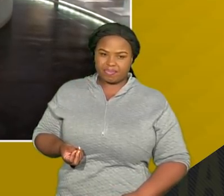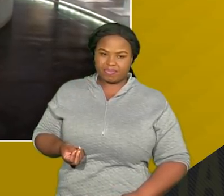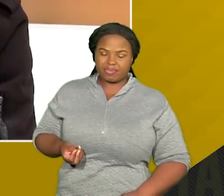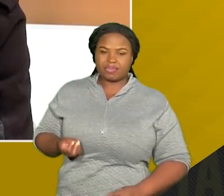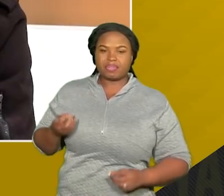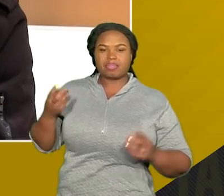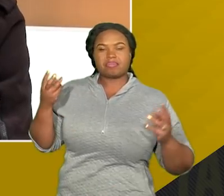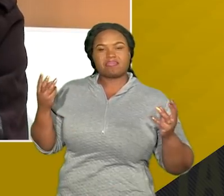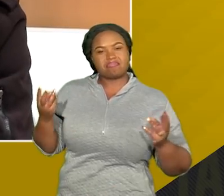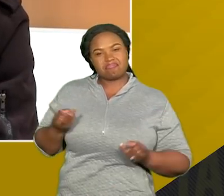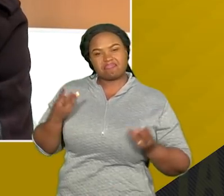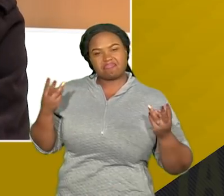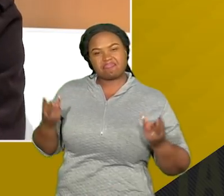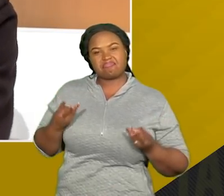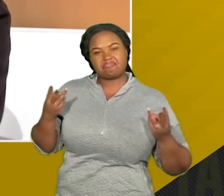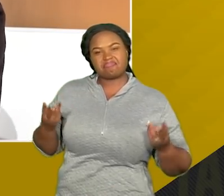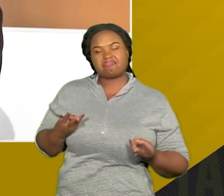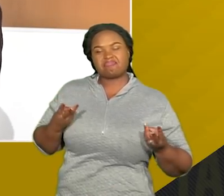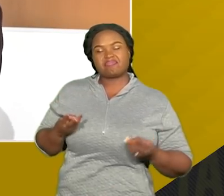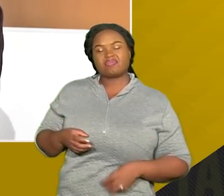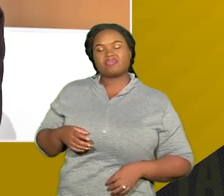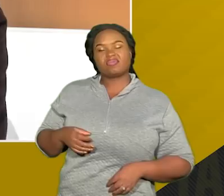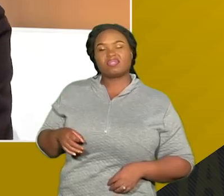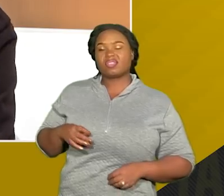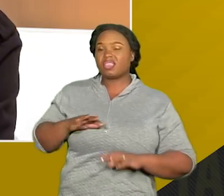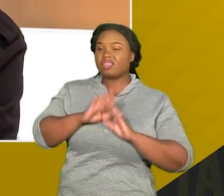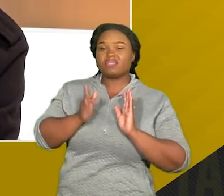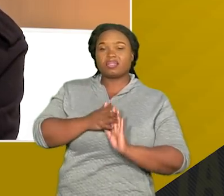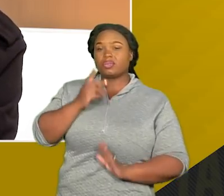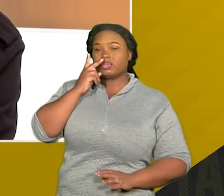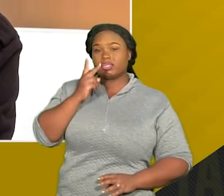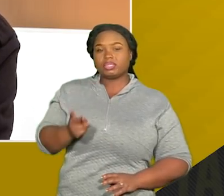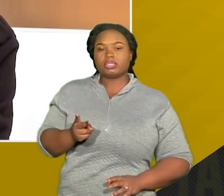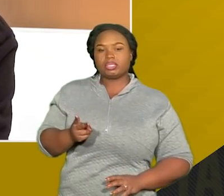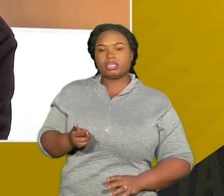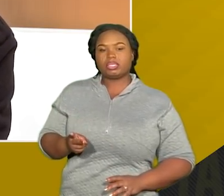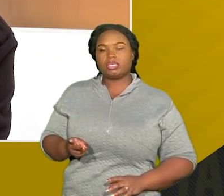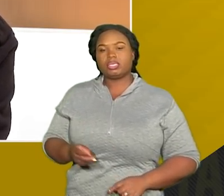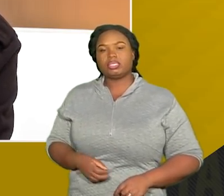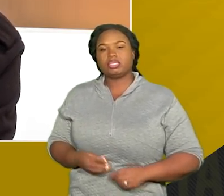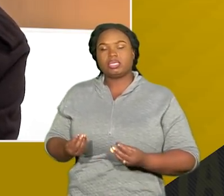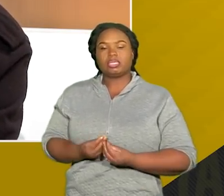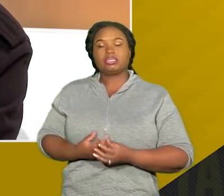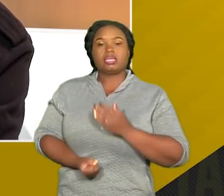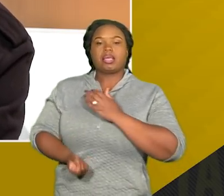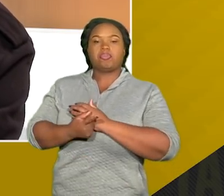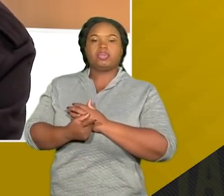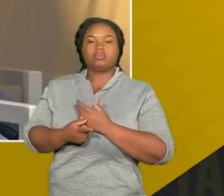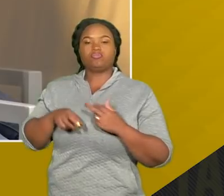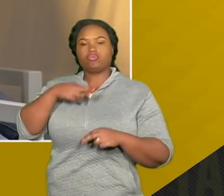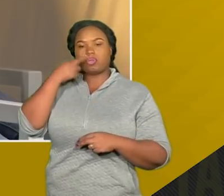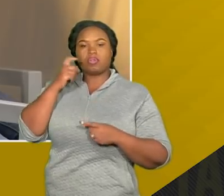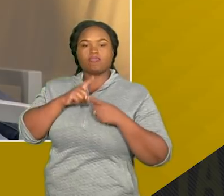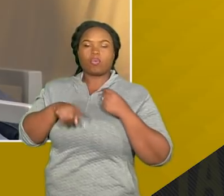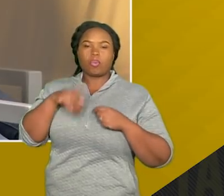people have been talking about this. What we see is what they say a manifestation of witchcraft,